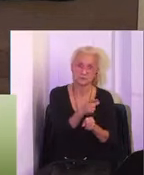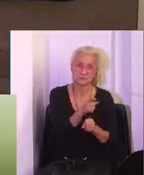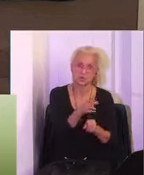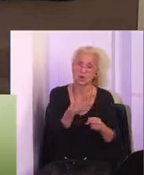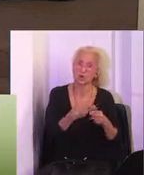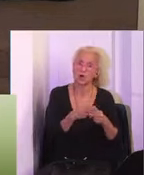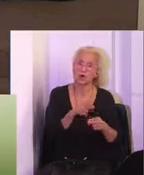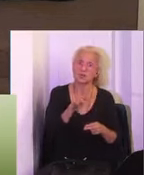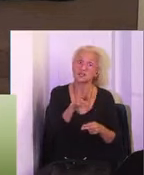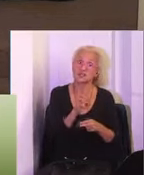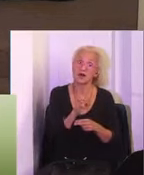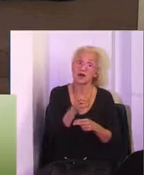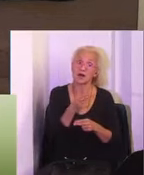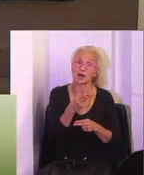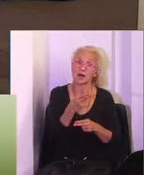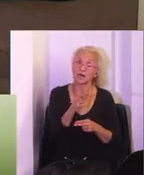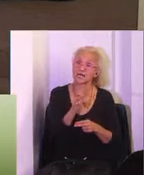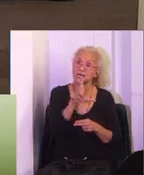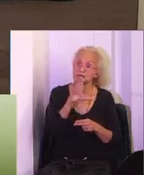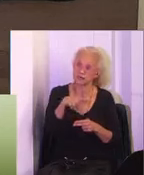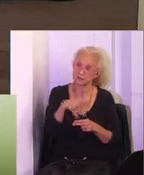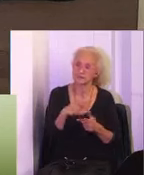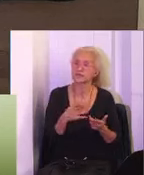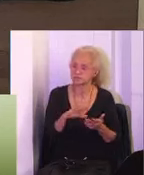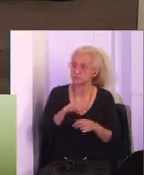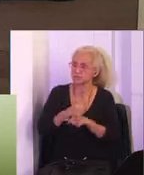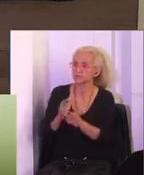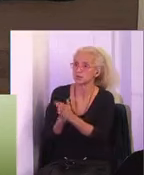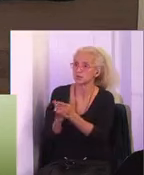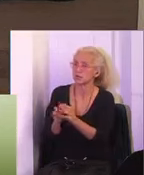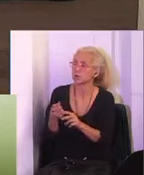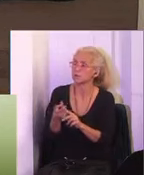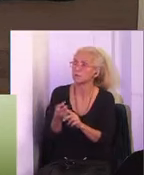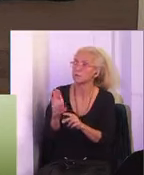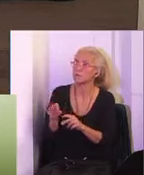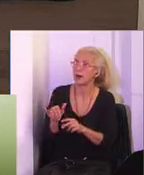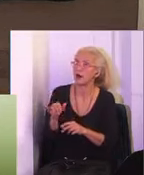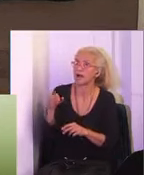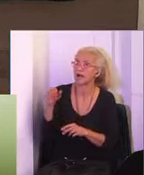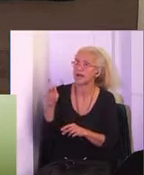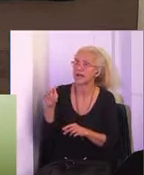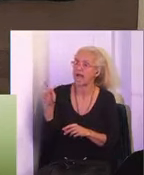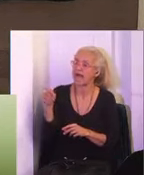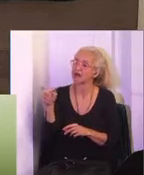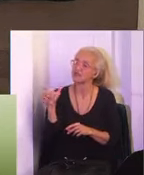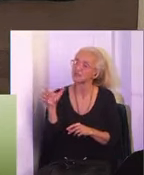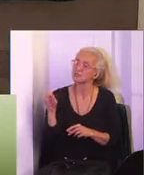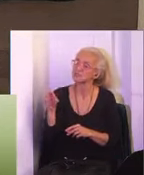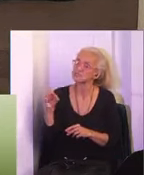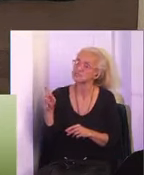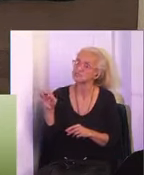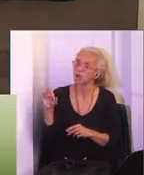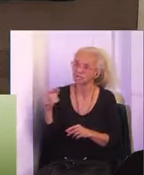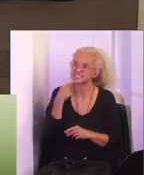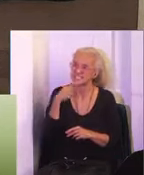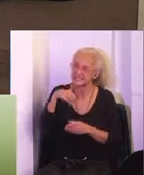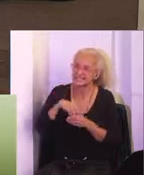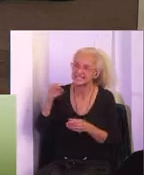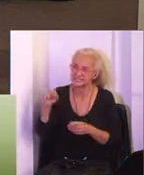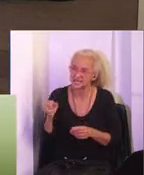called The Help. It's based on a novel by Catherine Stockett. It's set in the South, in Jackson, Mississippi, in